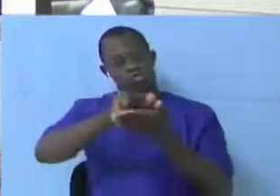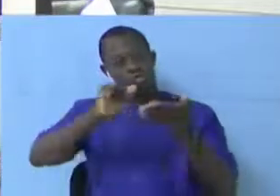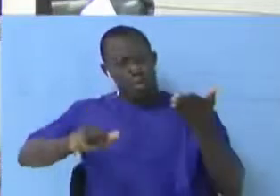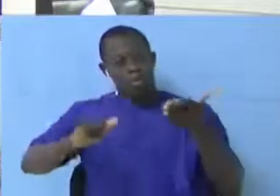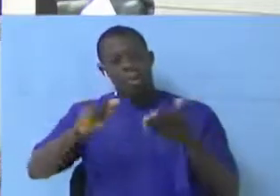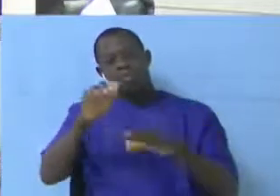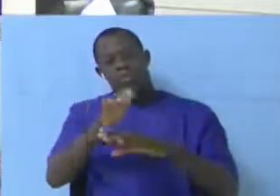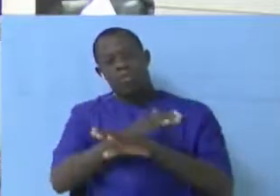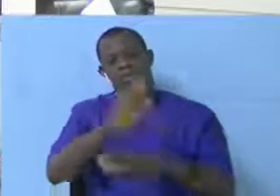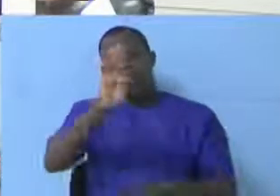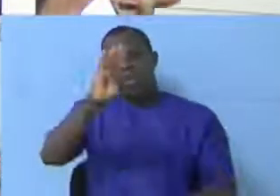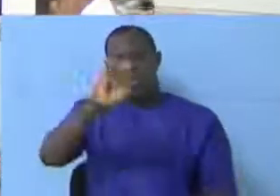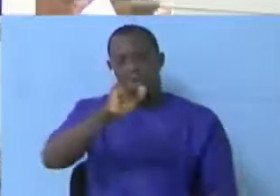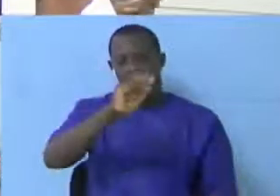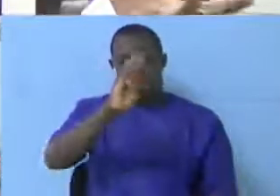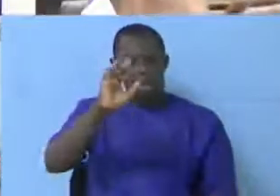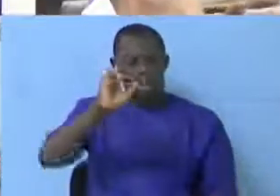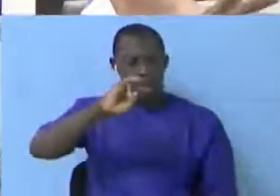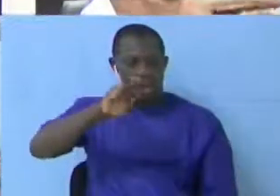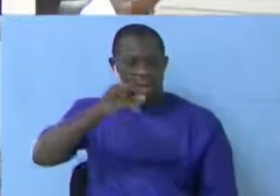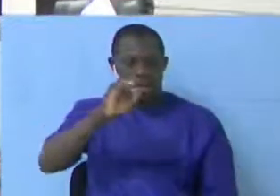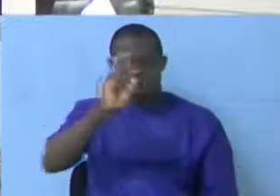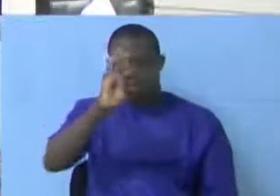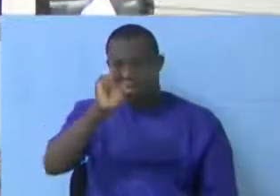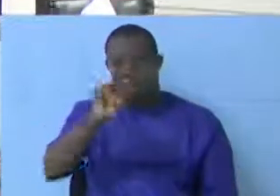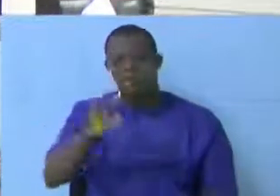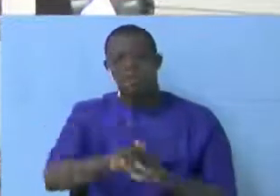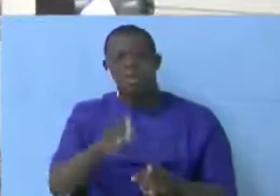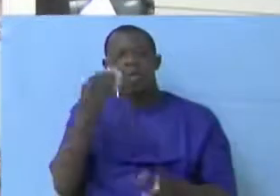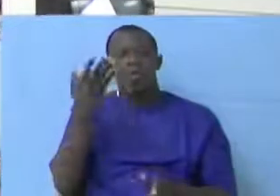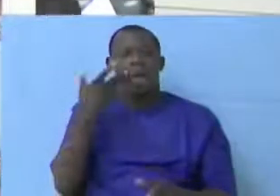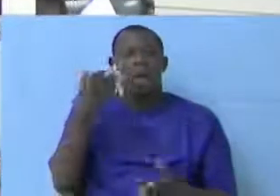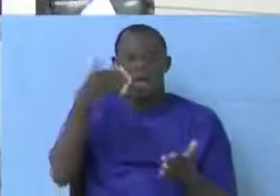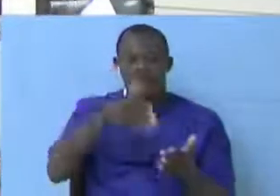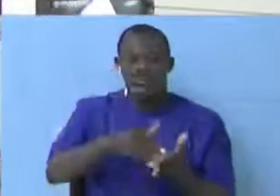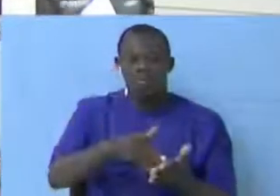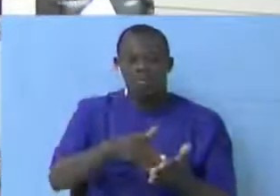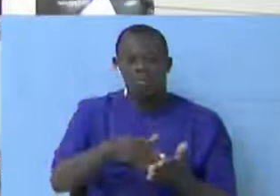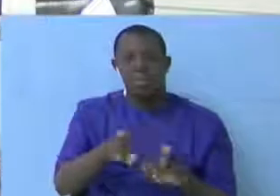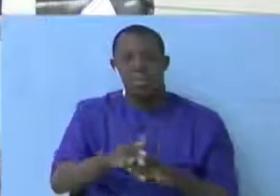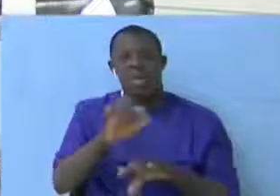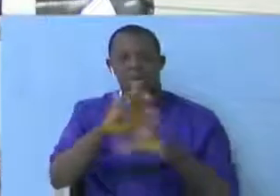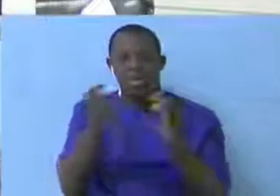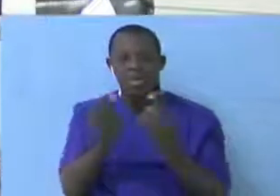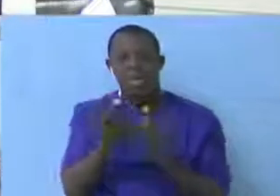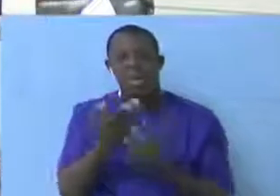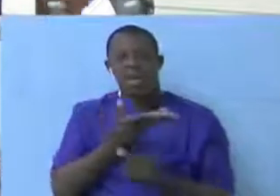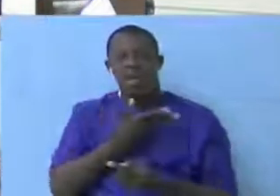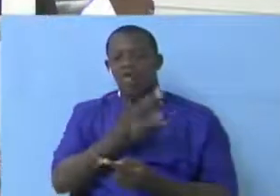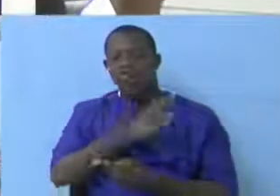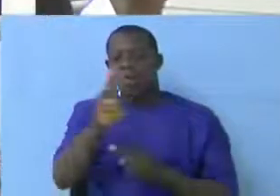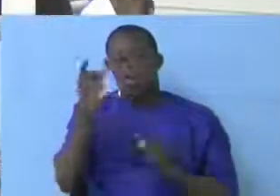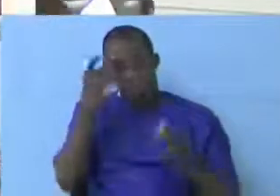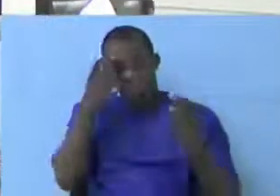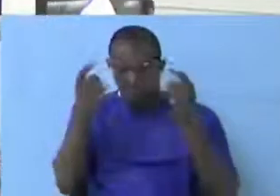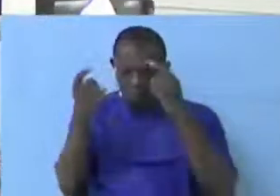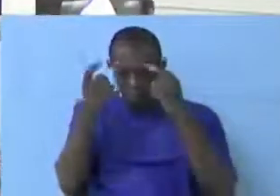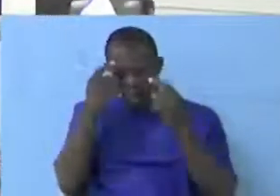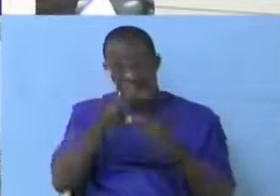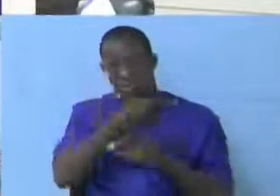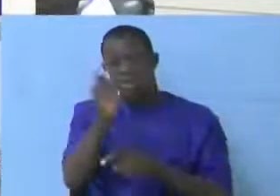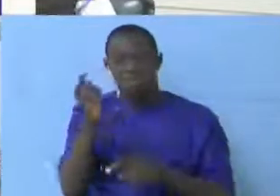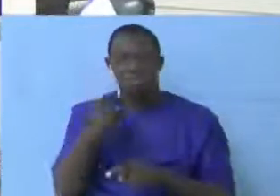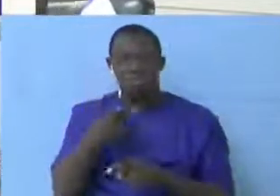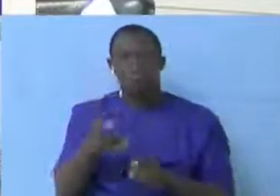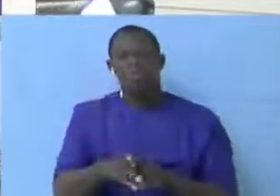you know, whatever I found there, that was it. But I didn't even have the slightest doubt that these people were